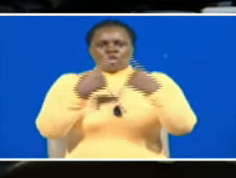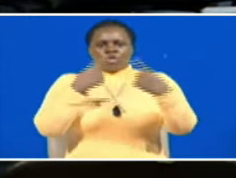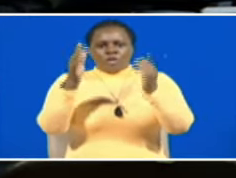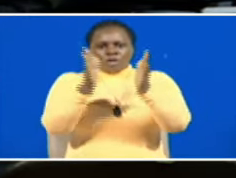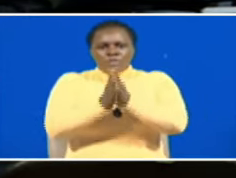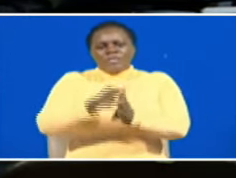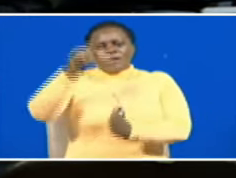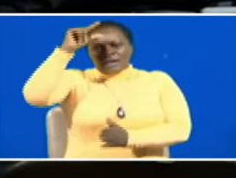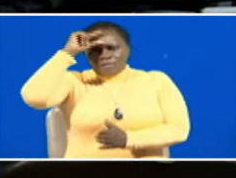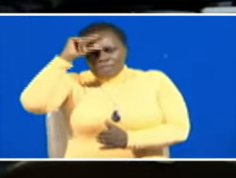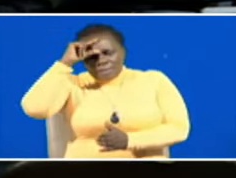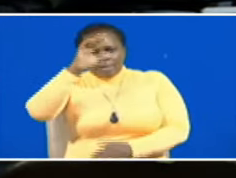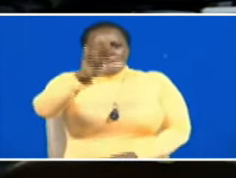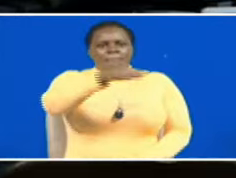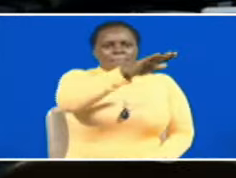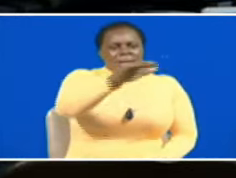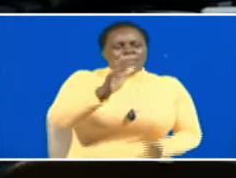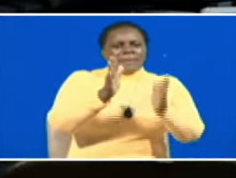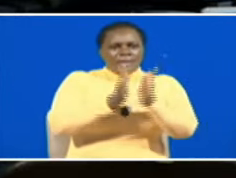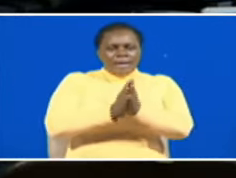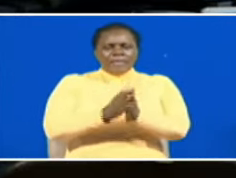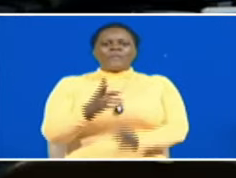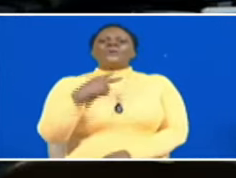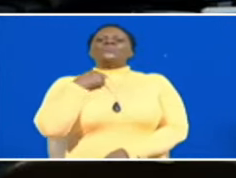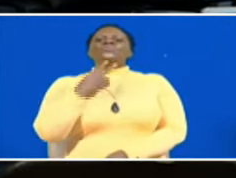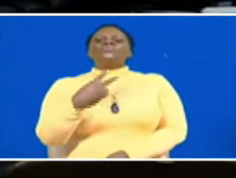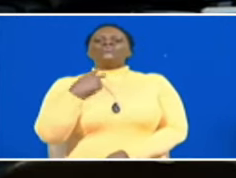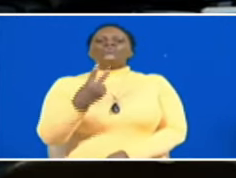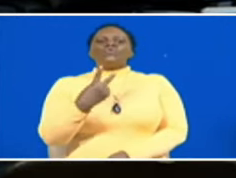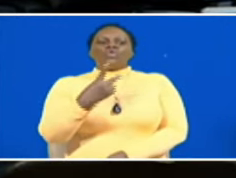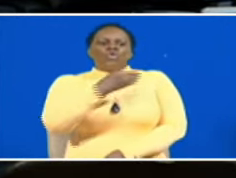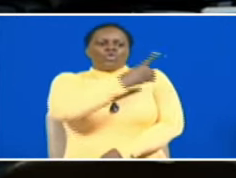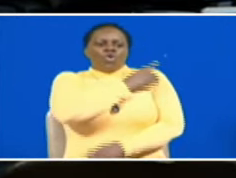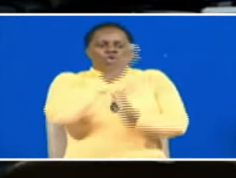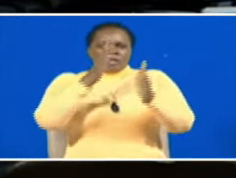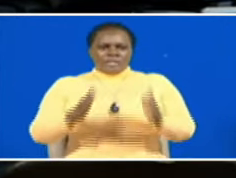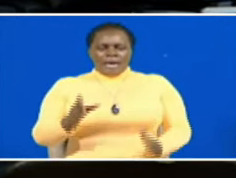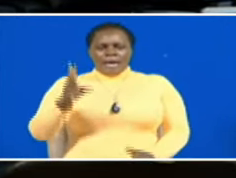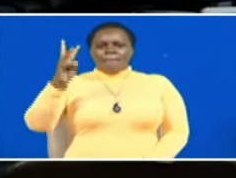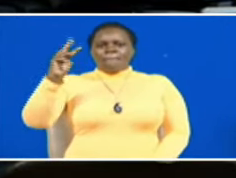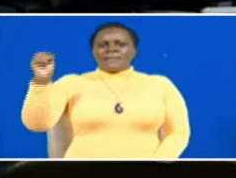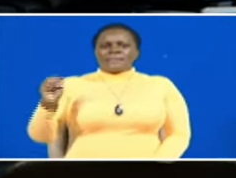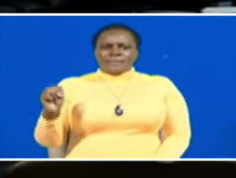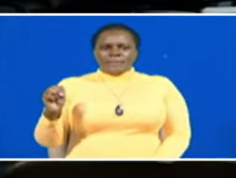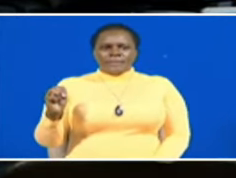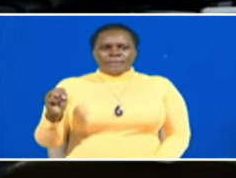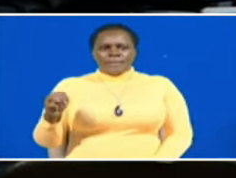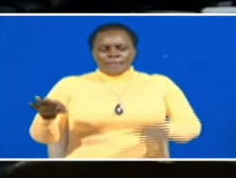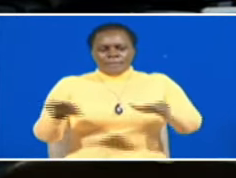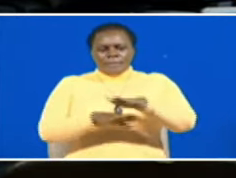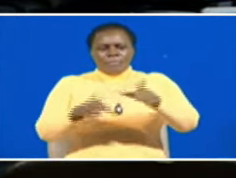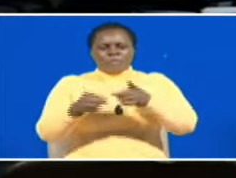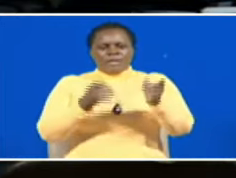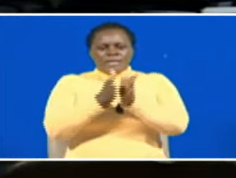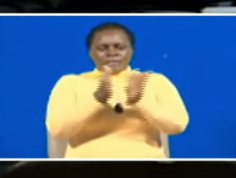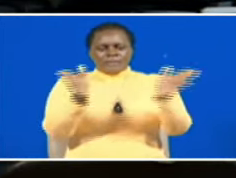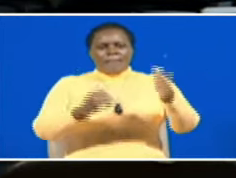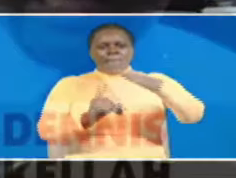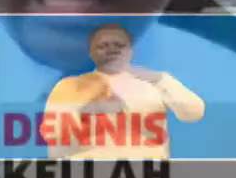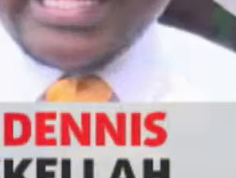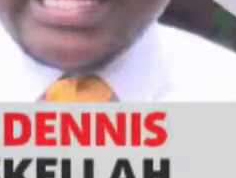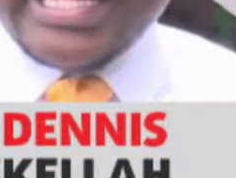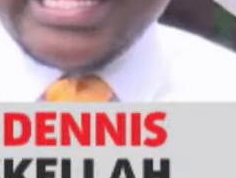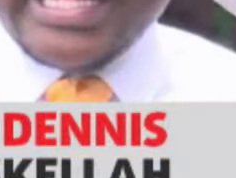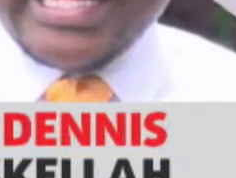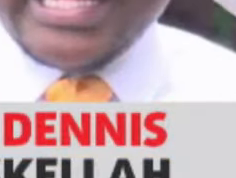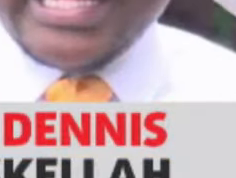to the government, parliament and the union. Dr. Sultani Matendechera is the Deputy Director General at the Ministry of Health